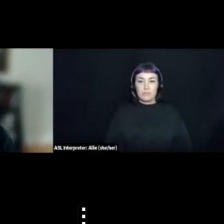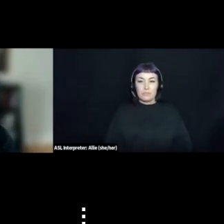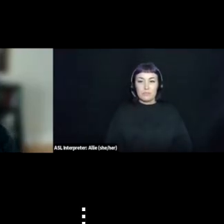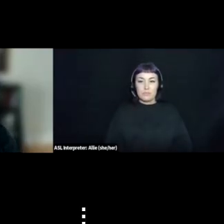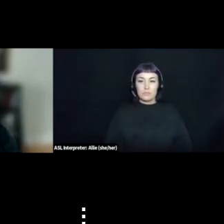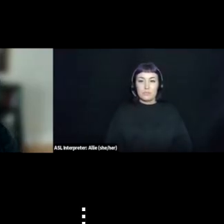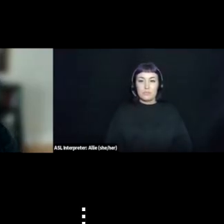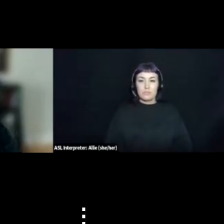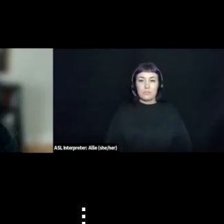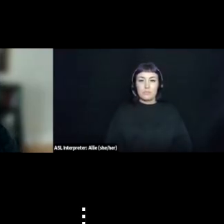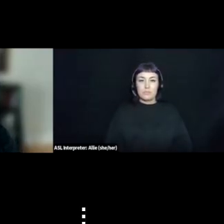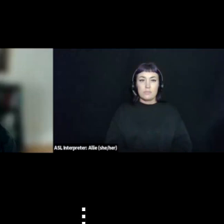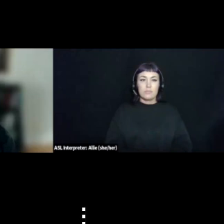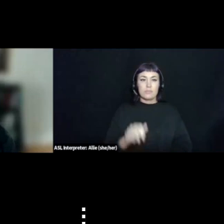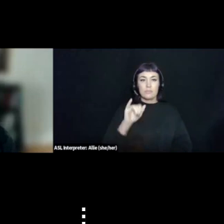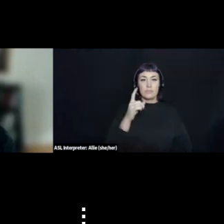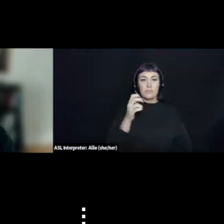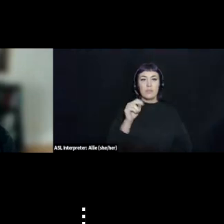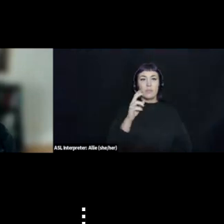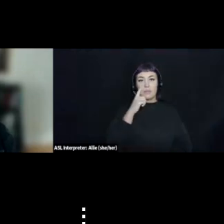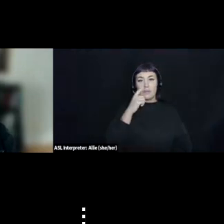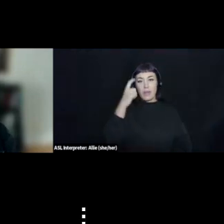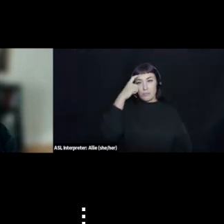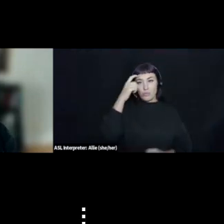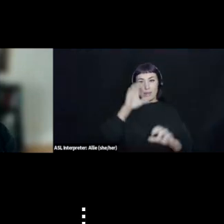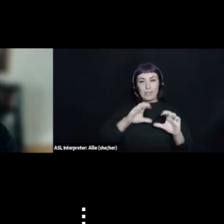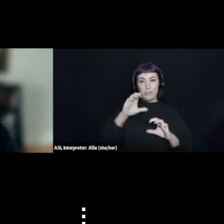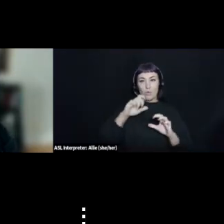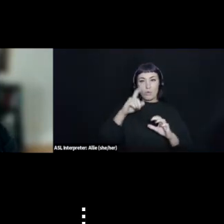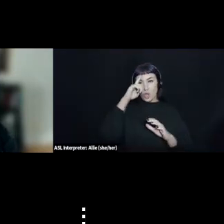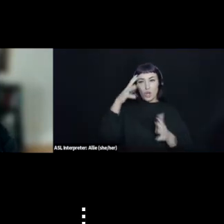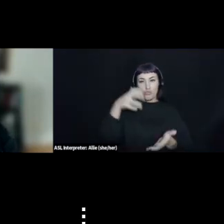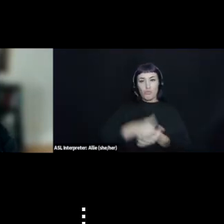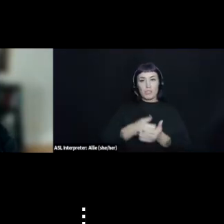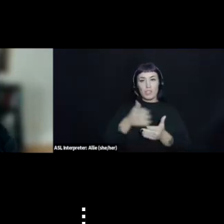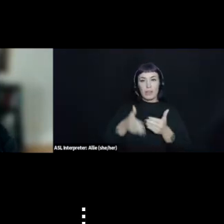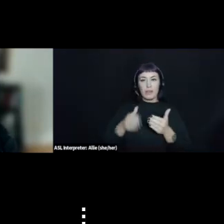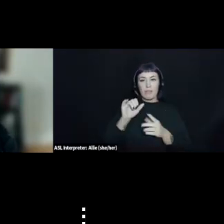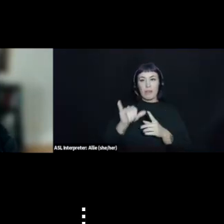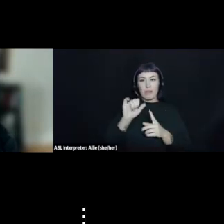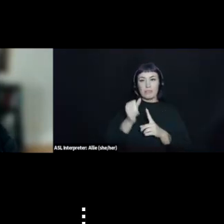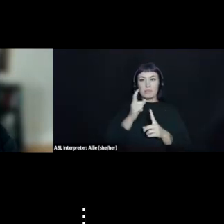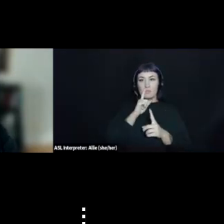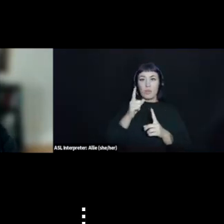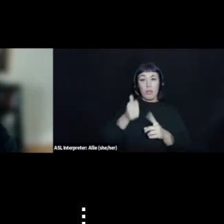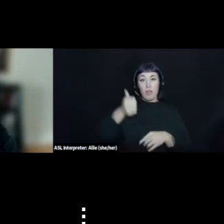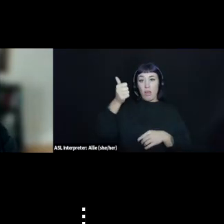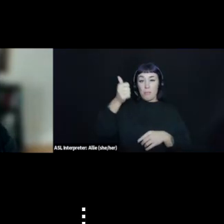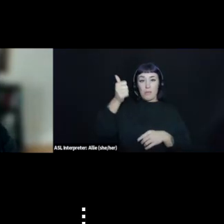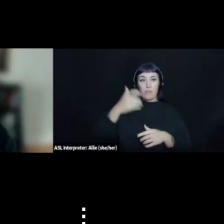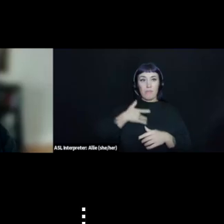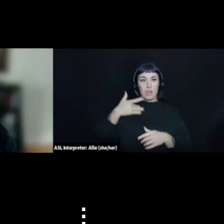Also, let's keep in mind that all of your little brain chemicals are just giving a big crash at the end of that scene. Like you're really up there in